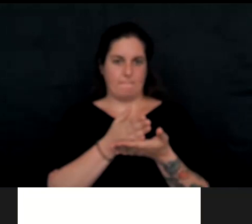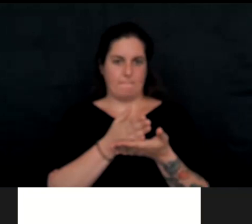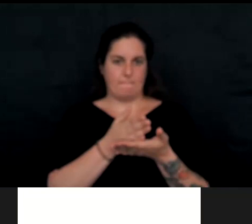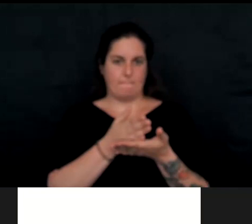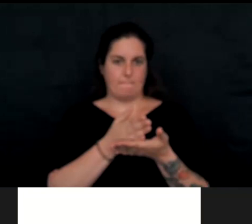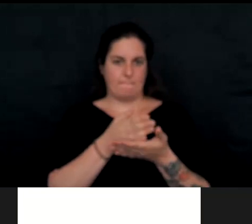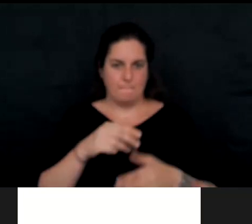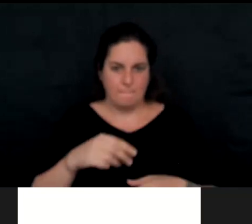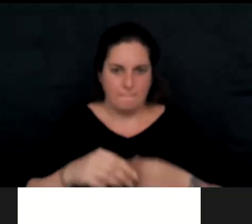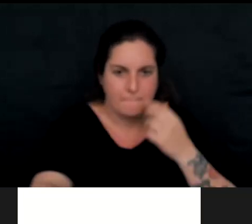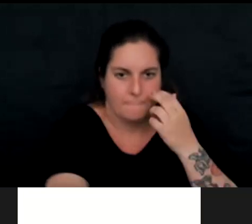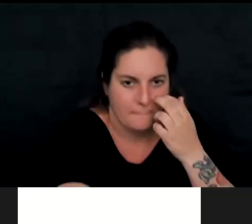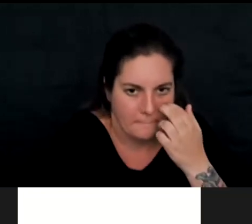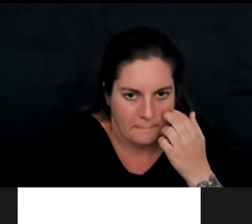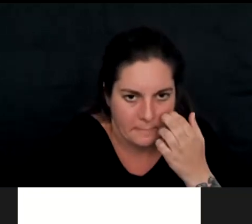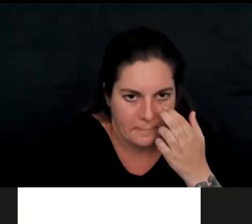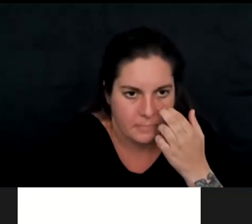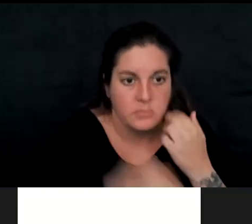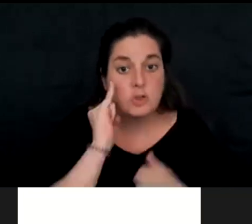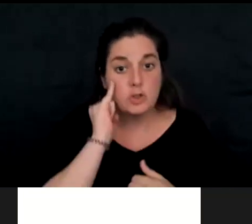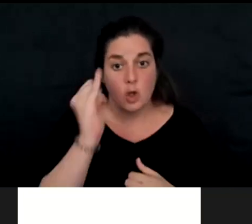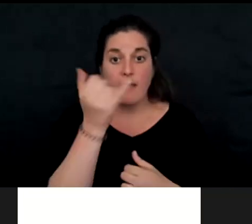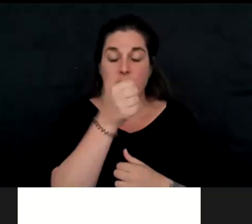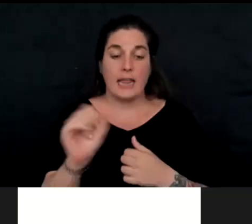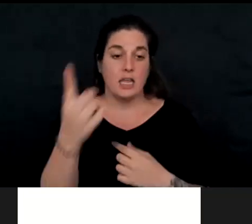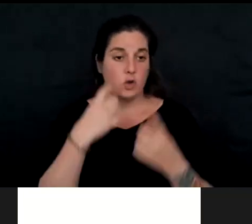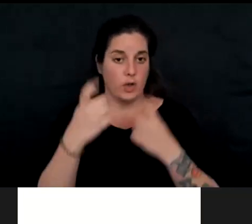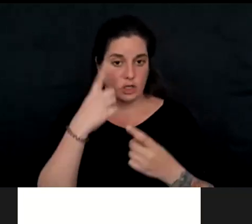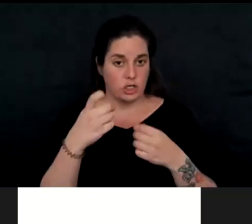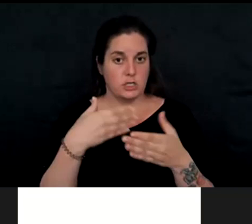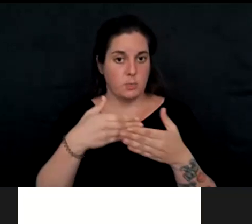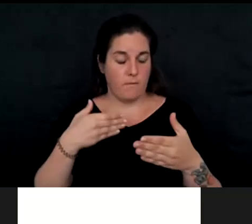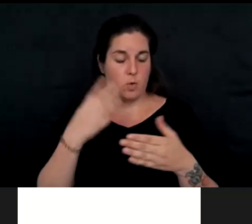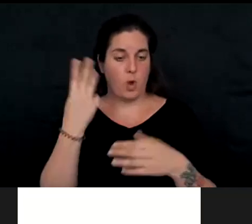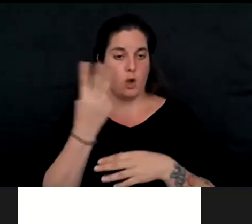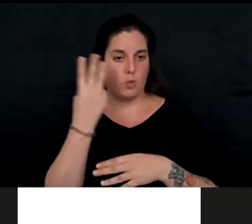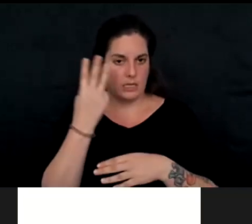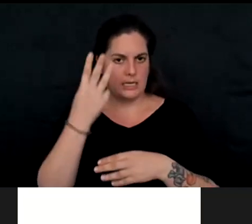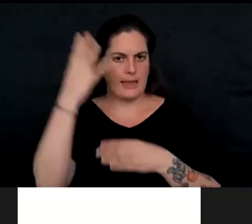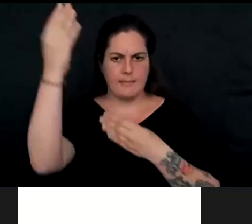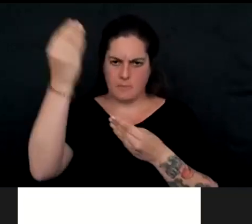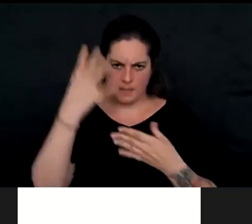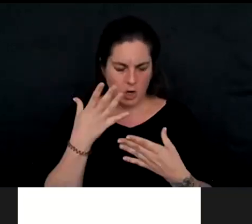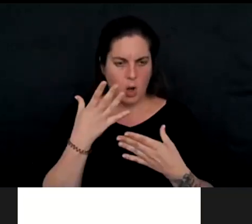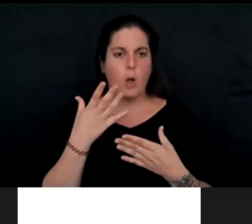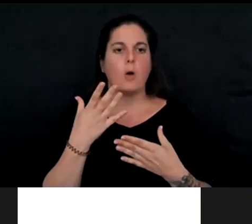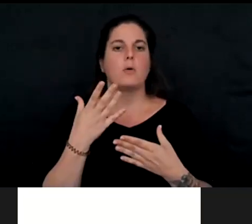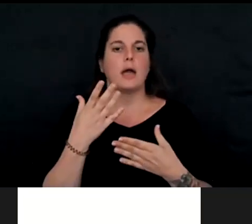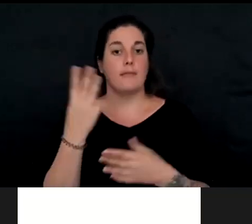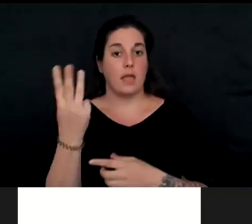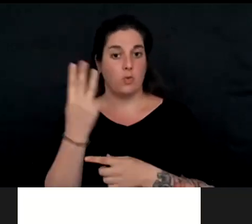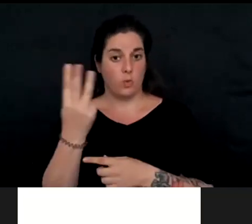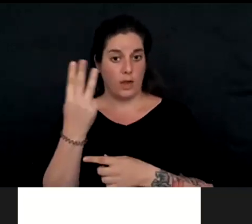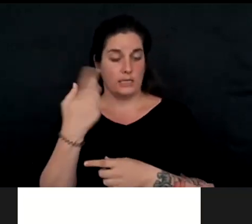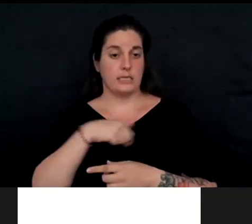me between now and Wednesday, shoot me an email. Otherwise, Wednesday we'll do a good Q&A, and that'll be the last time